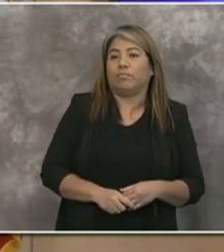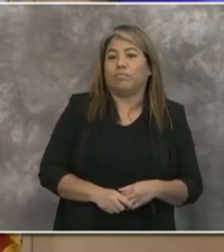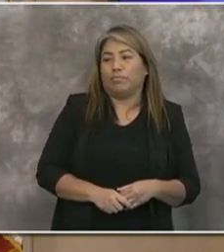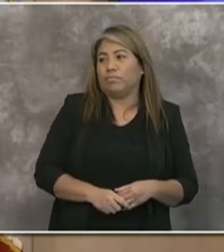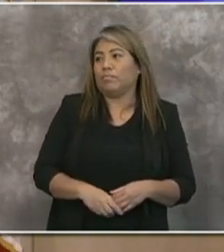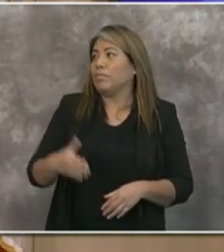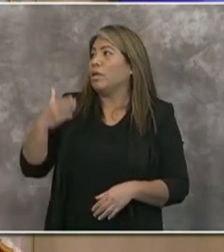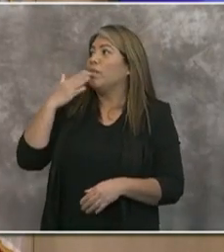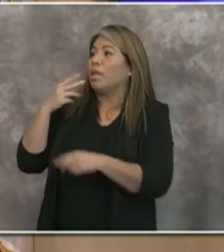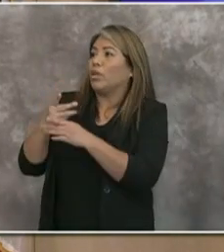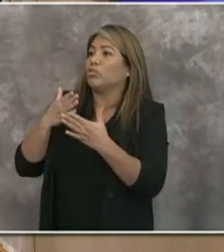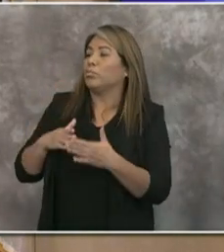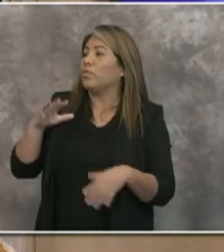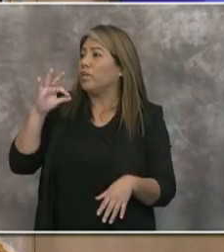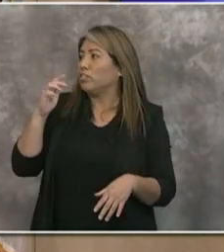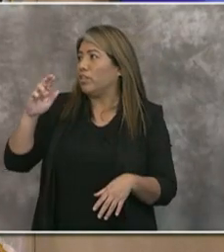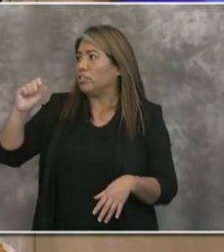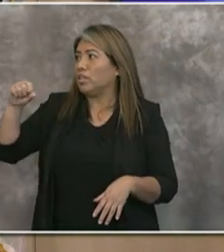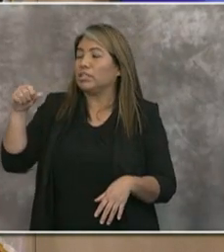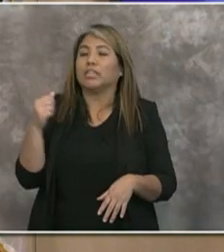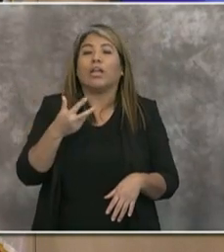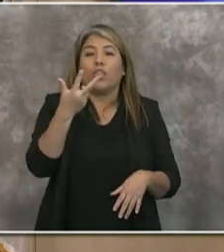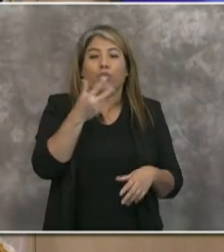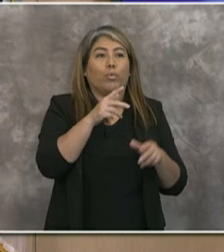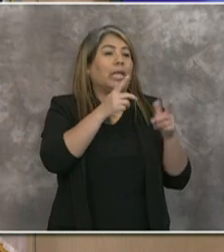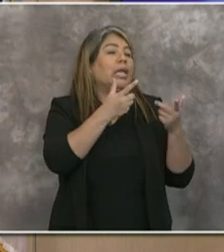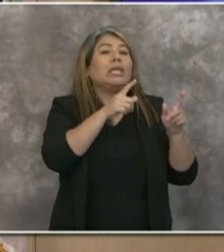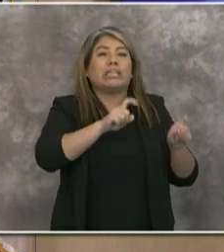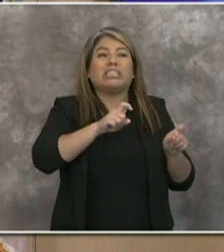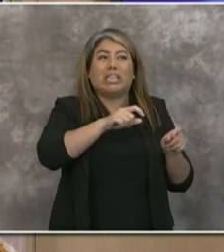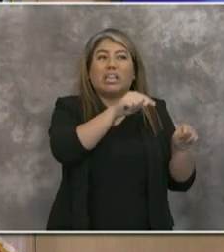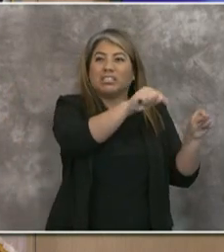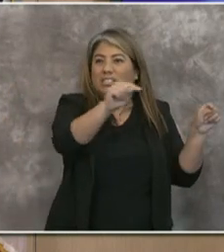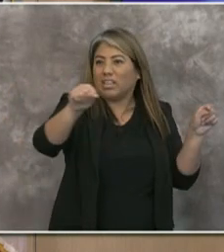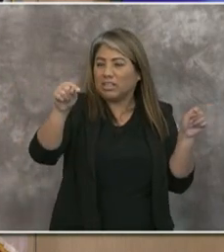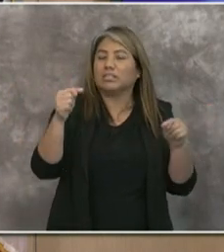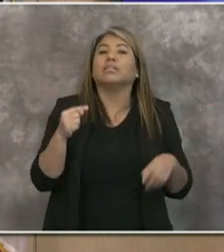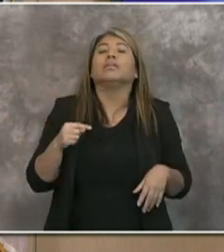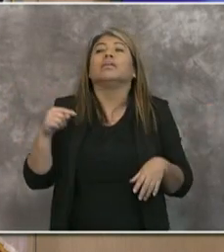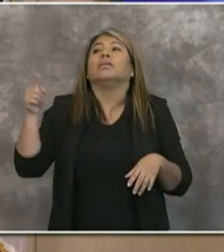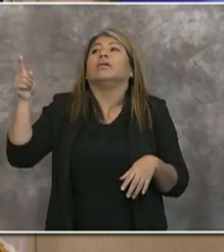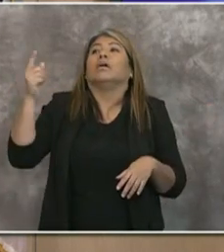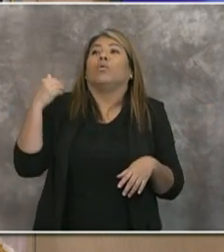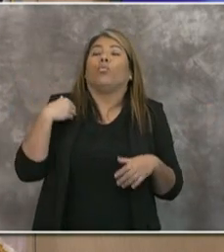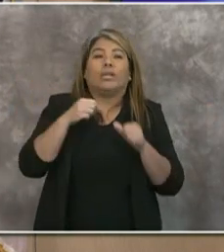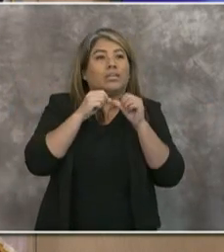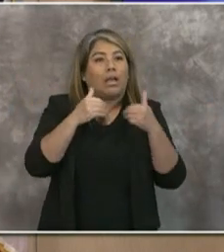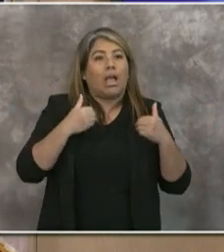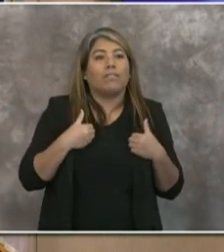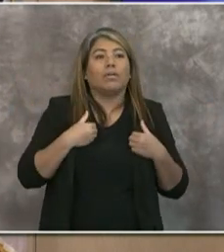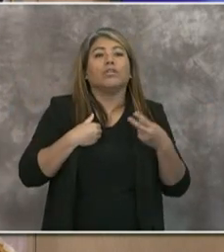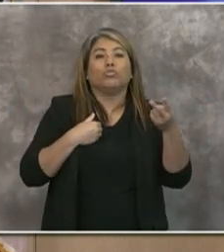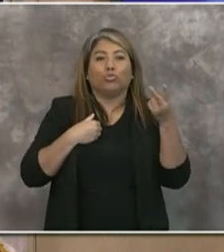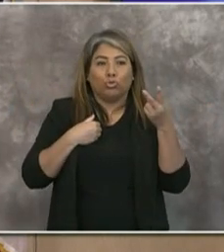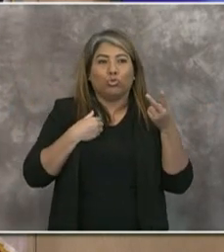Thank you, Supervisor Fletcher. Yes, the 3 sites from the state came on. We continue to have 2 drive-up testings